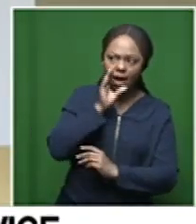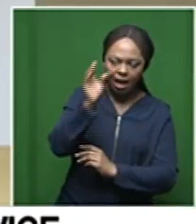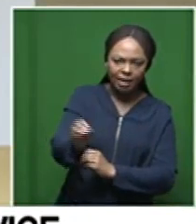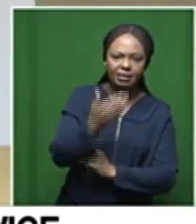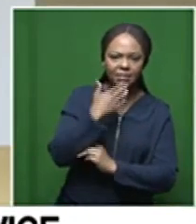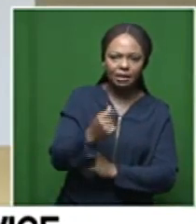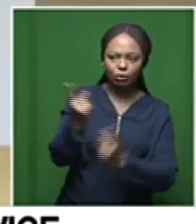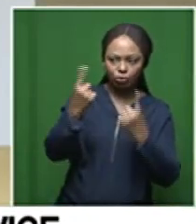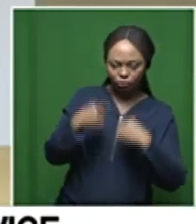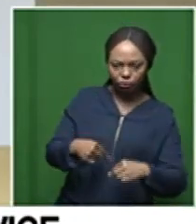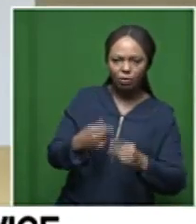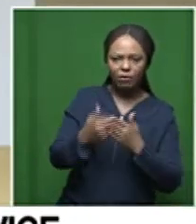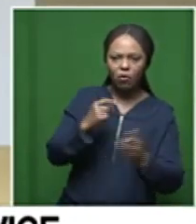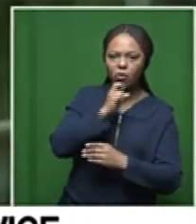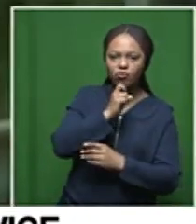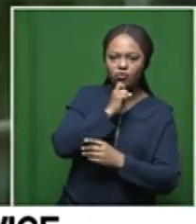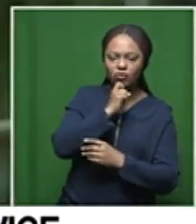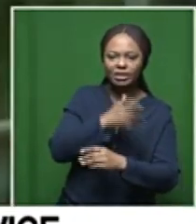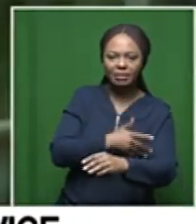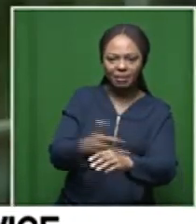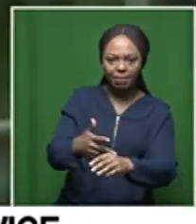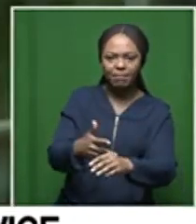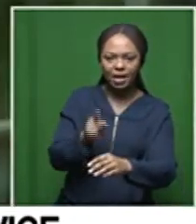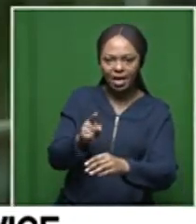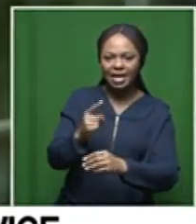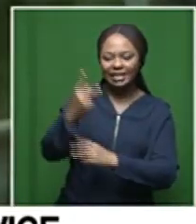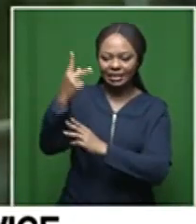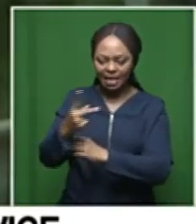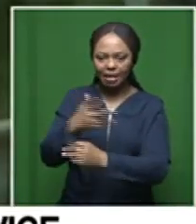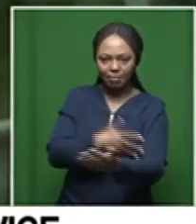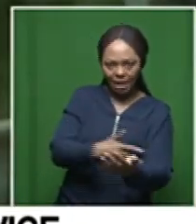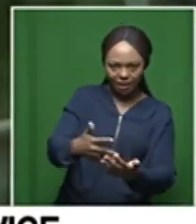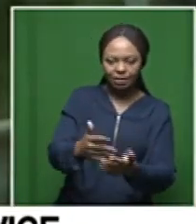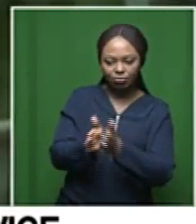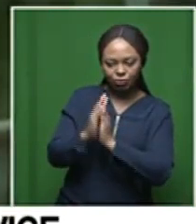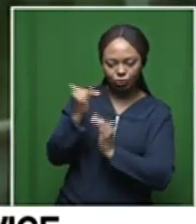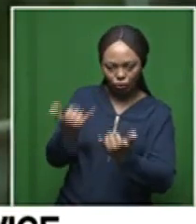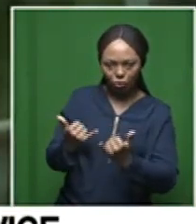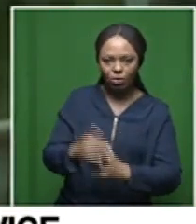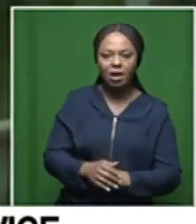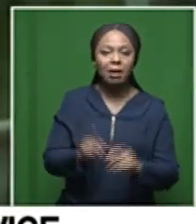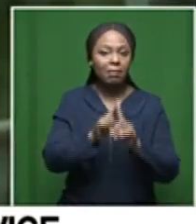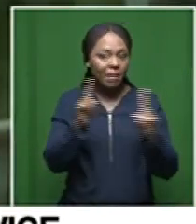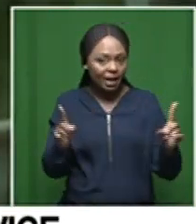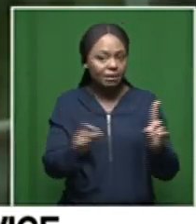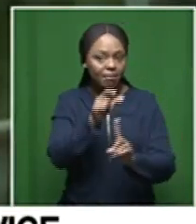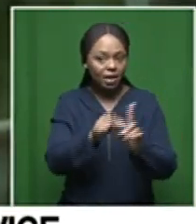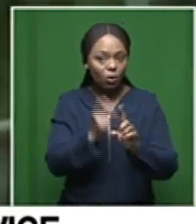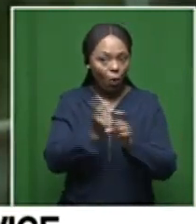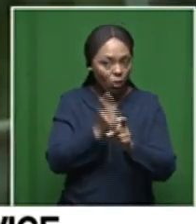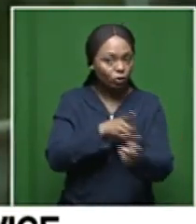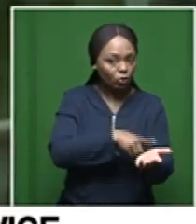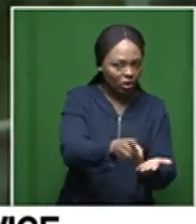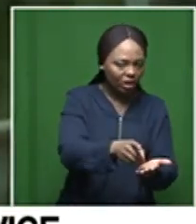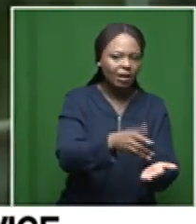can actually use some of the components from the first unit. But for donors that are not presenting for the first time, then the blood is then made available to